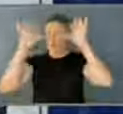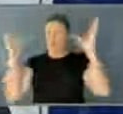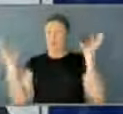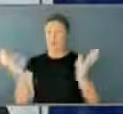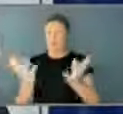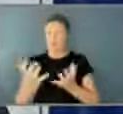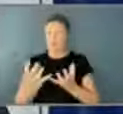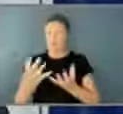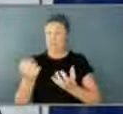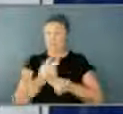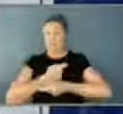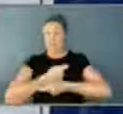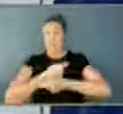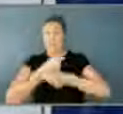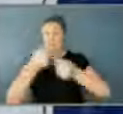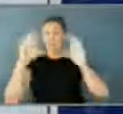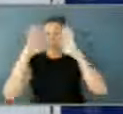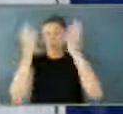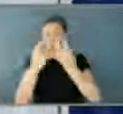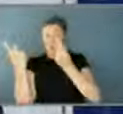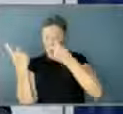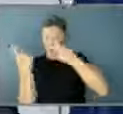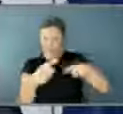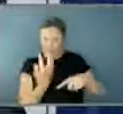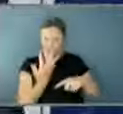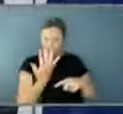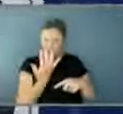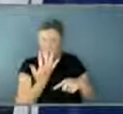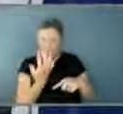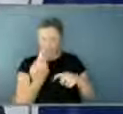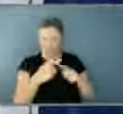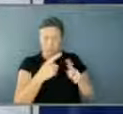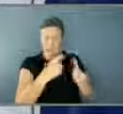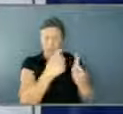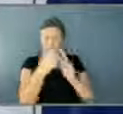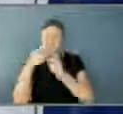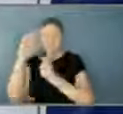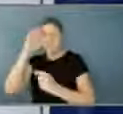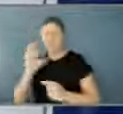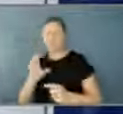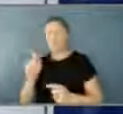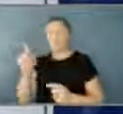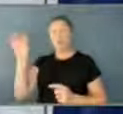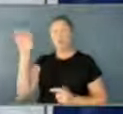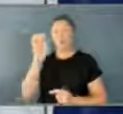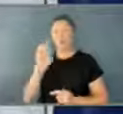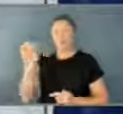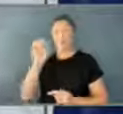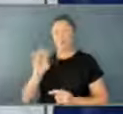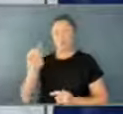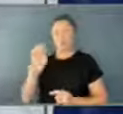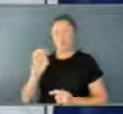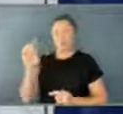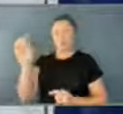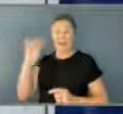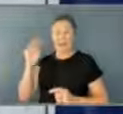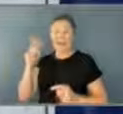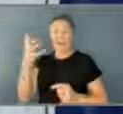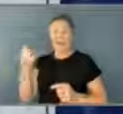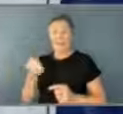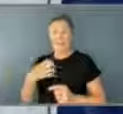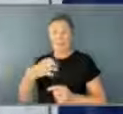looking at their global numbers. What we've seen out of Europe in the last week has been a significant improvement both with the flows of